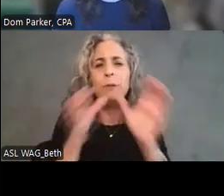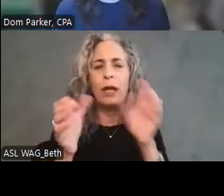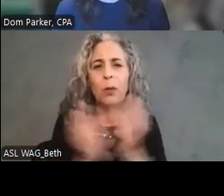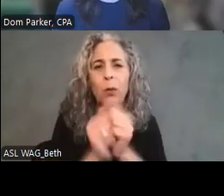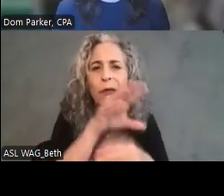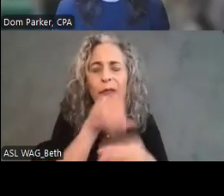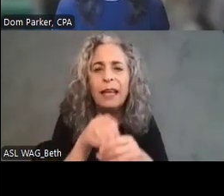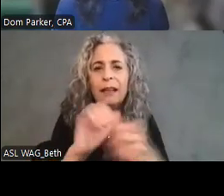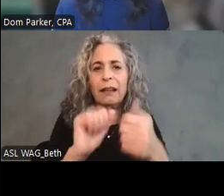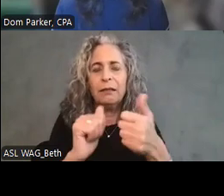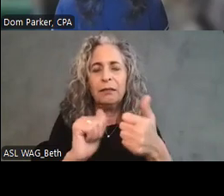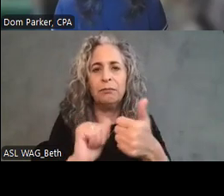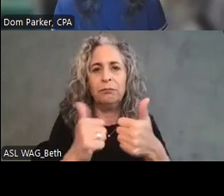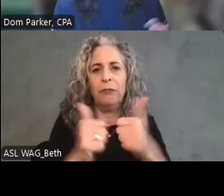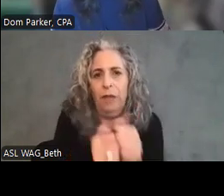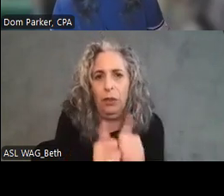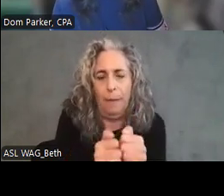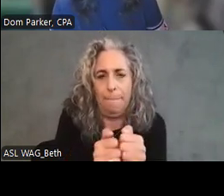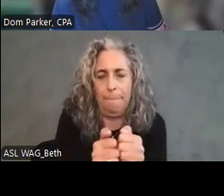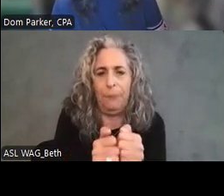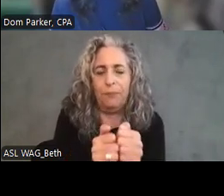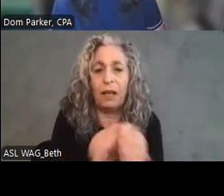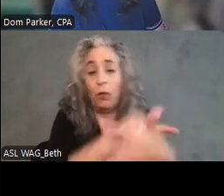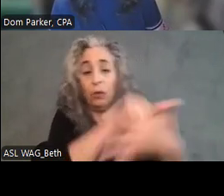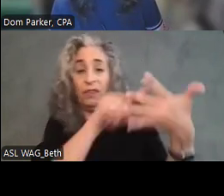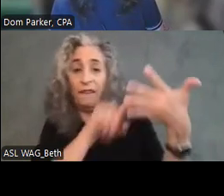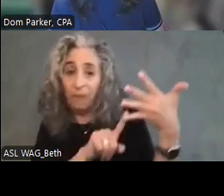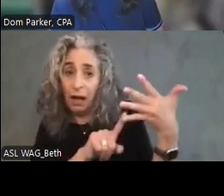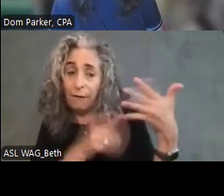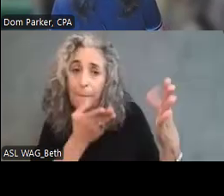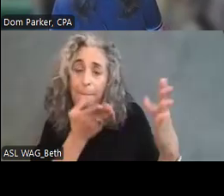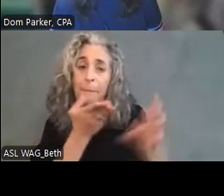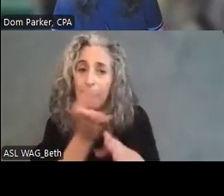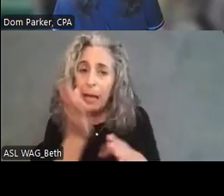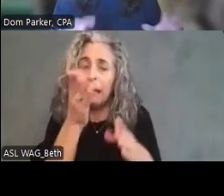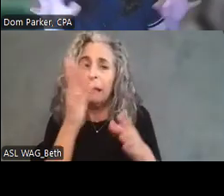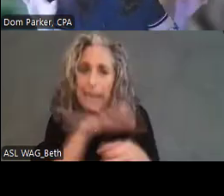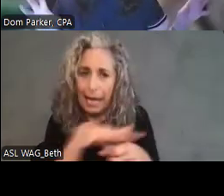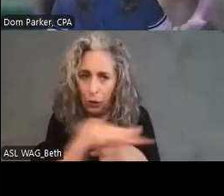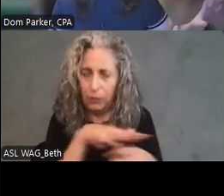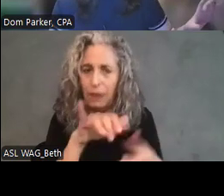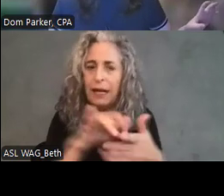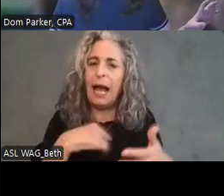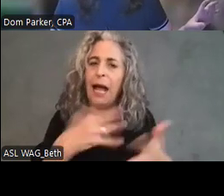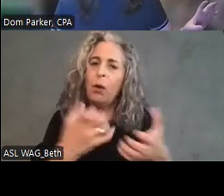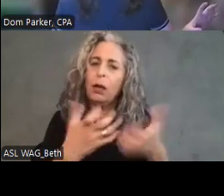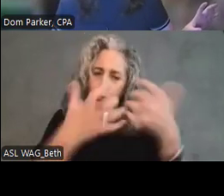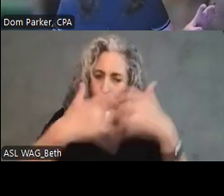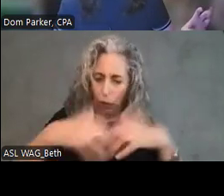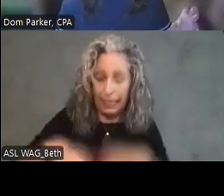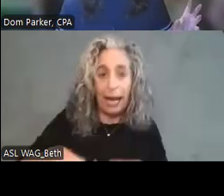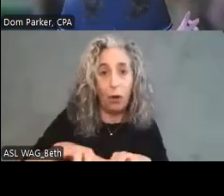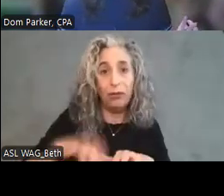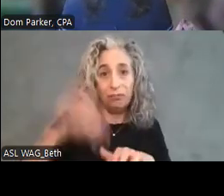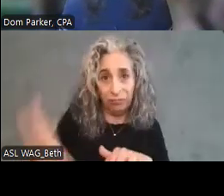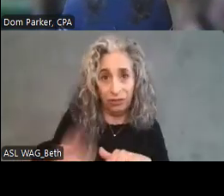game. So those are the 5 main areas that I would like to break it up into when